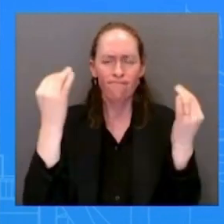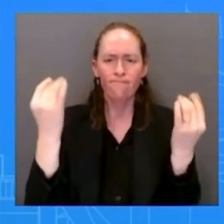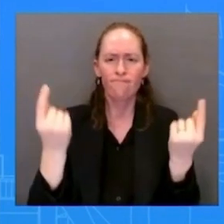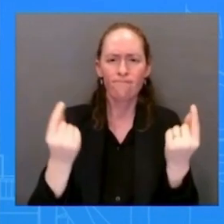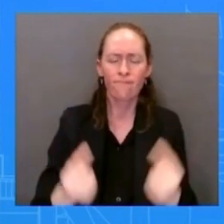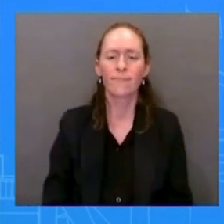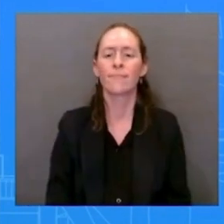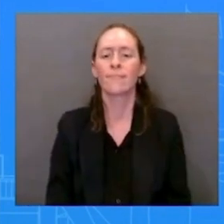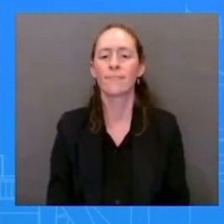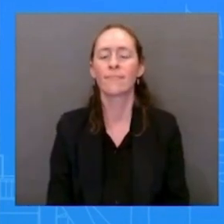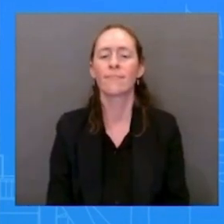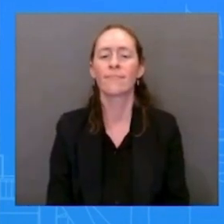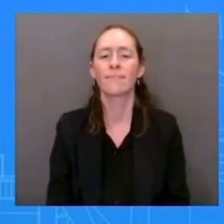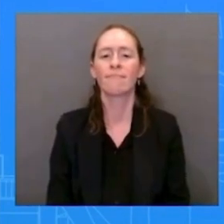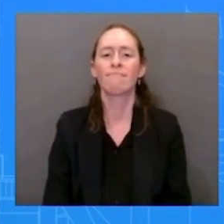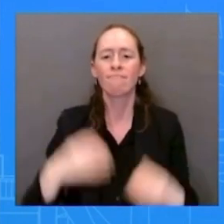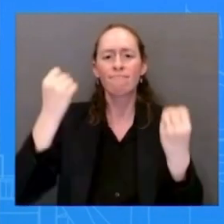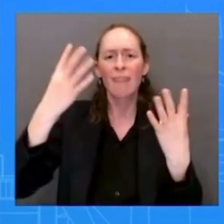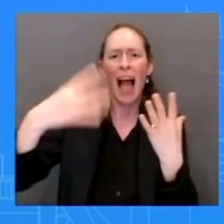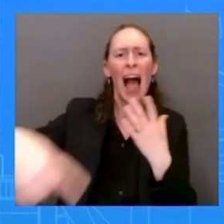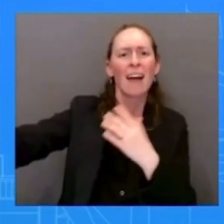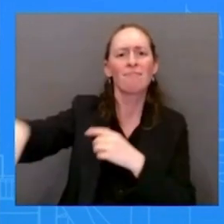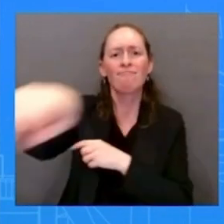to make the right decisions.